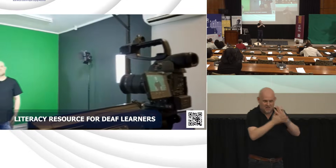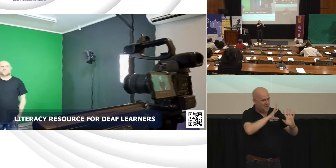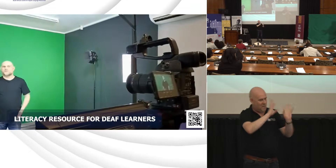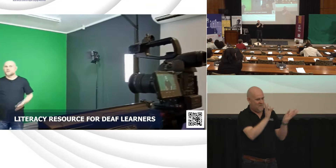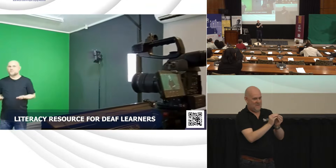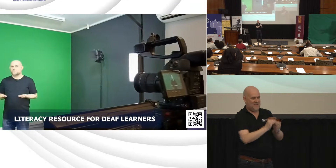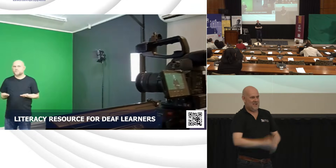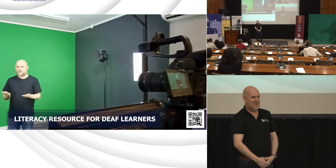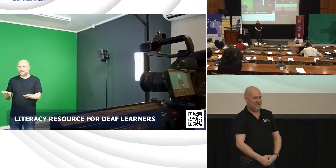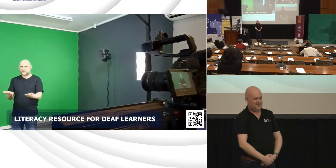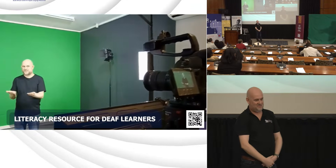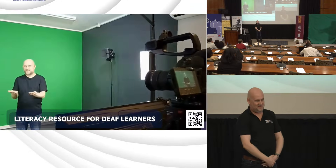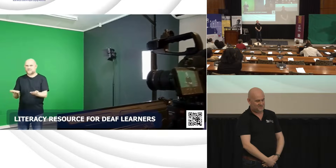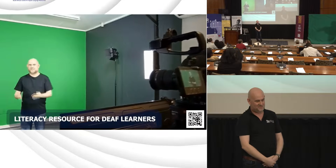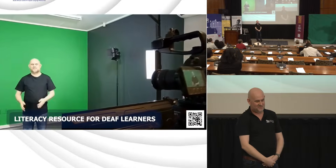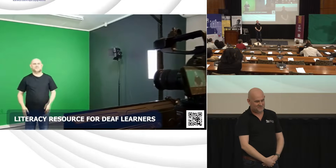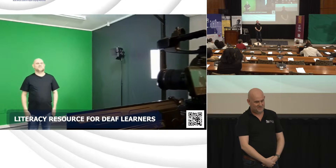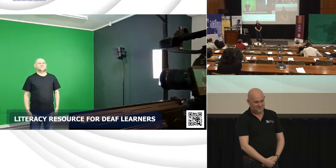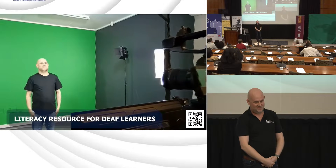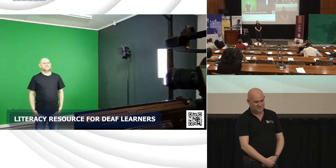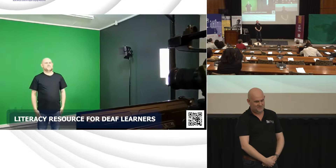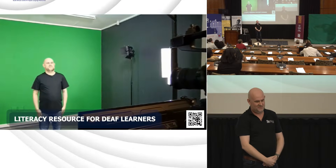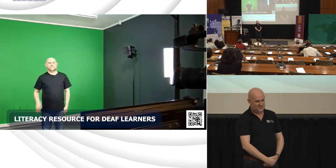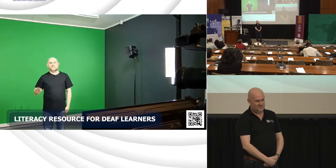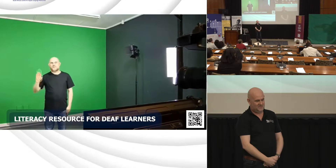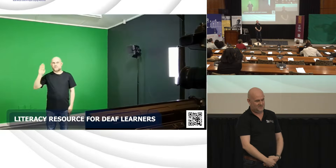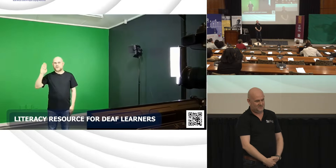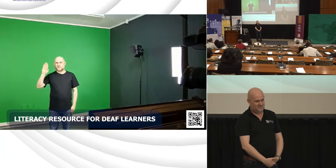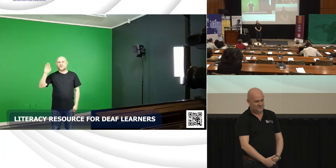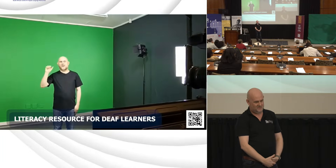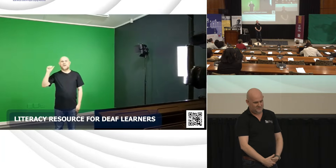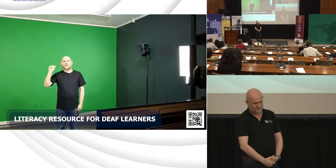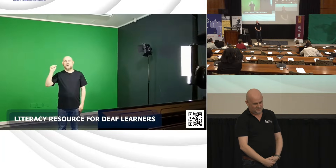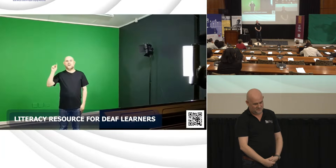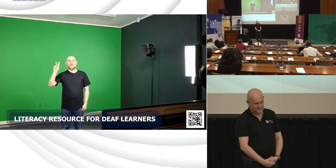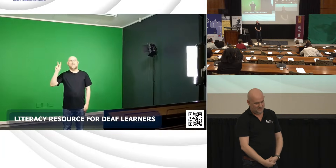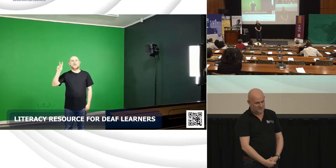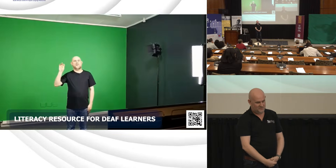for the deaf that we record the data in our studio.